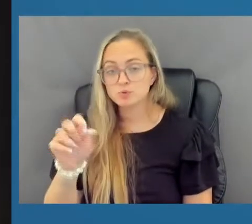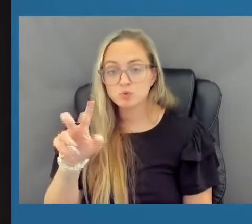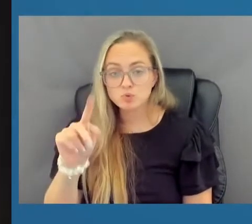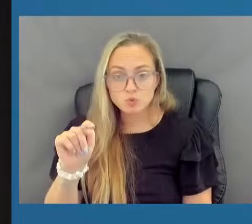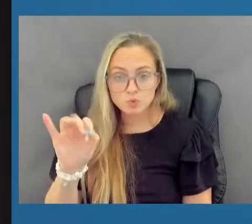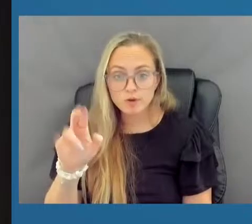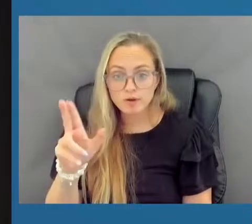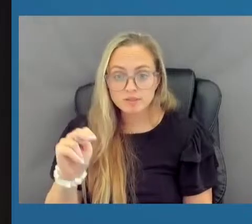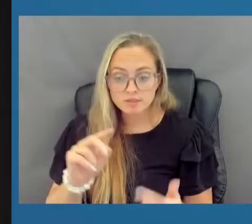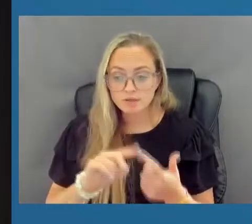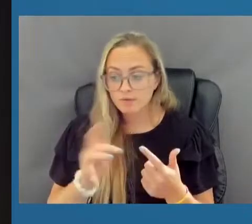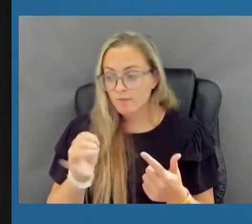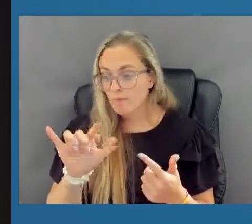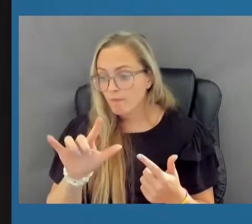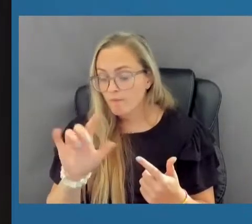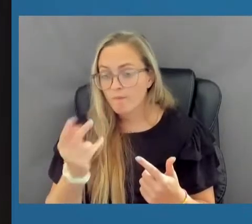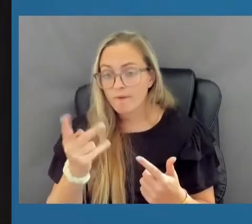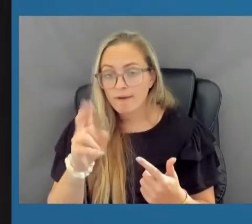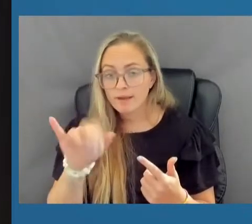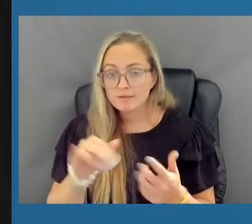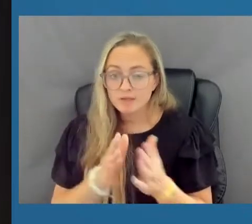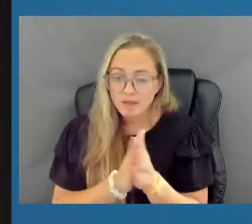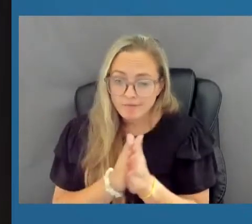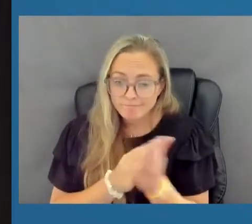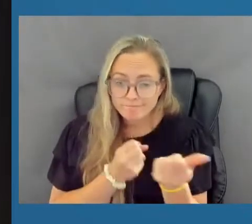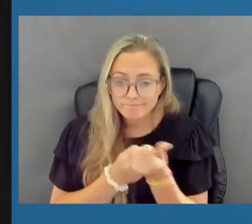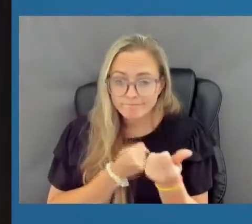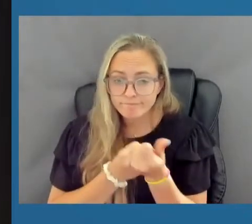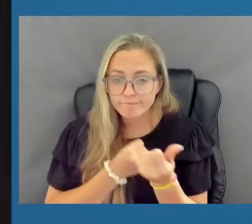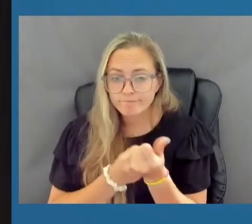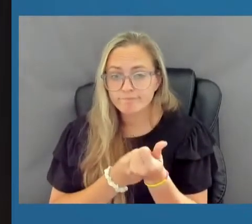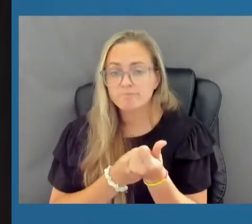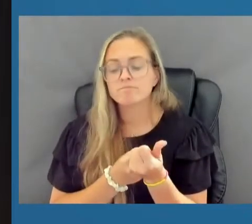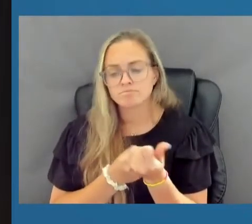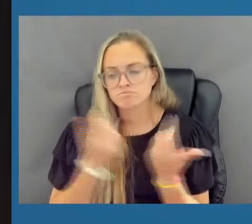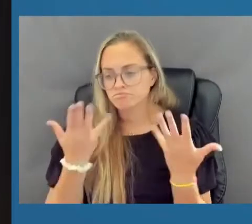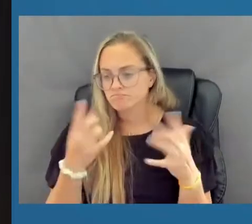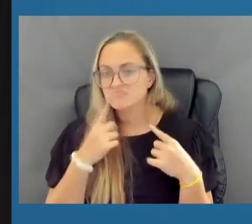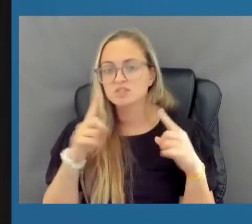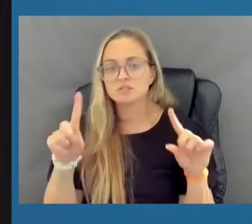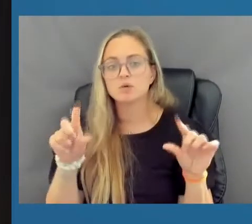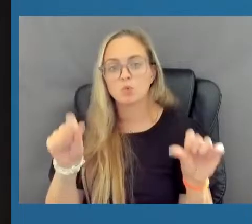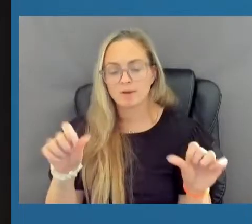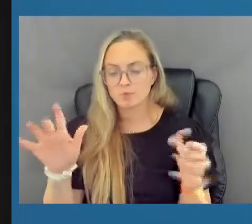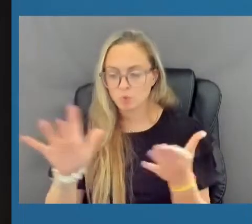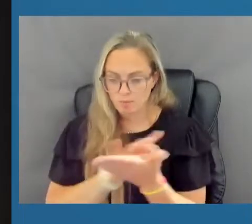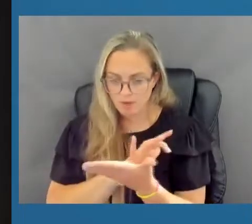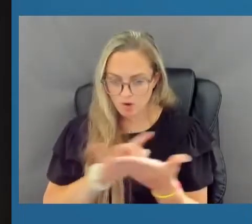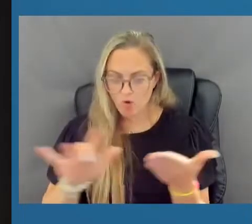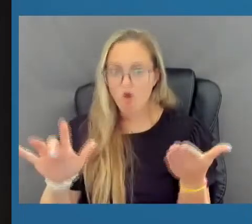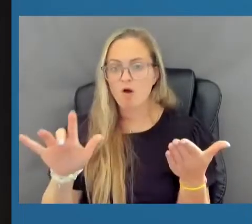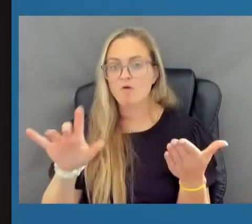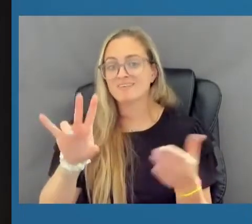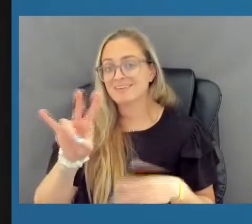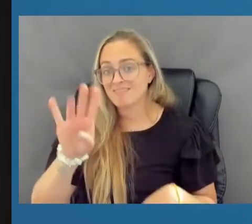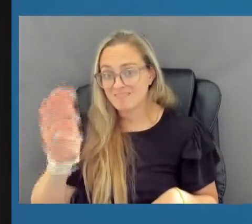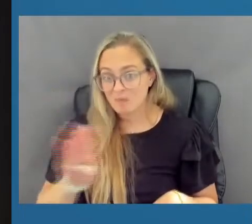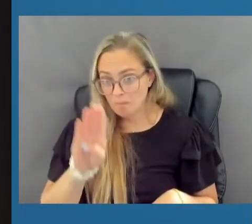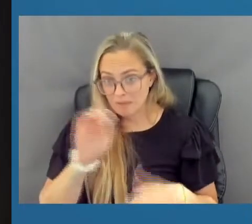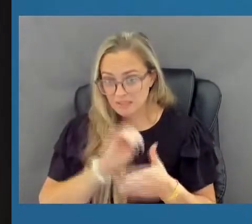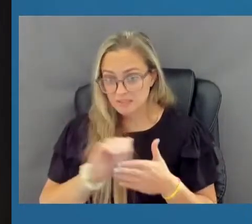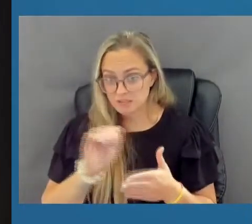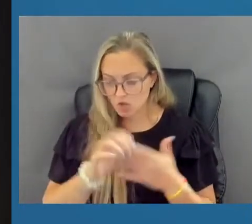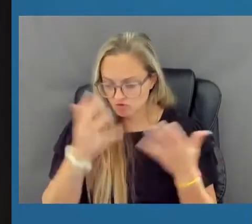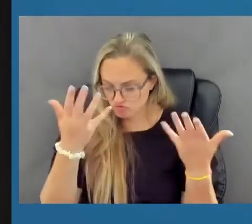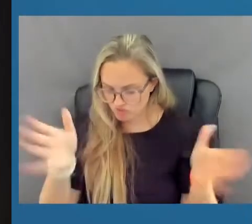Heastie, who helped drive this as well, we got it done. We were able to pay off this $7 billion.